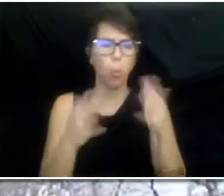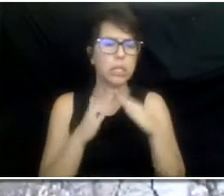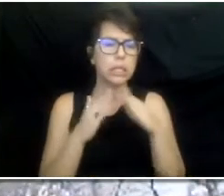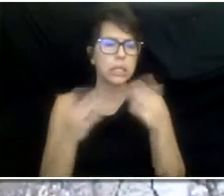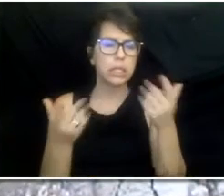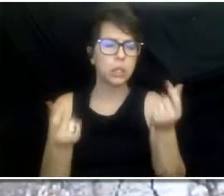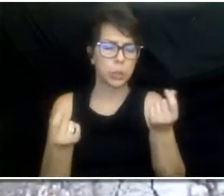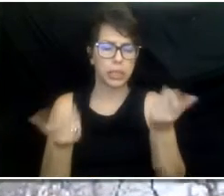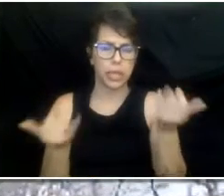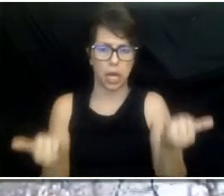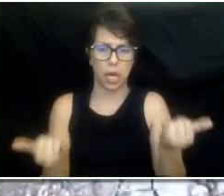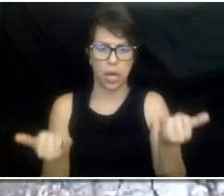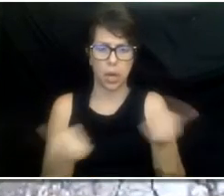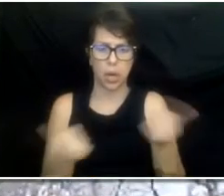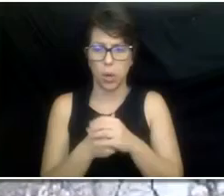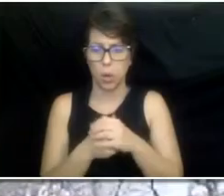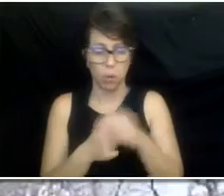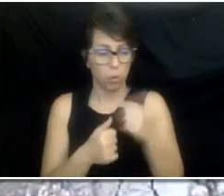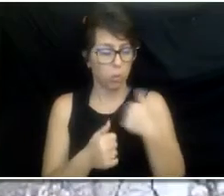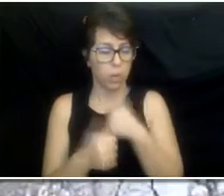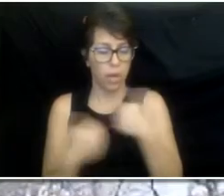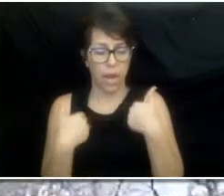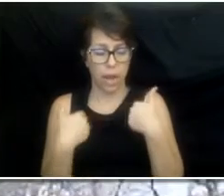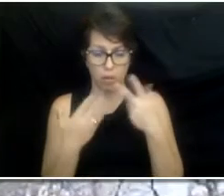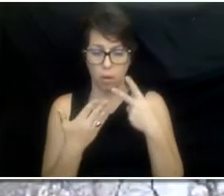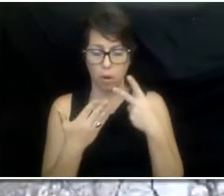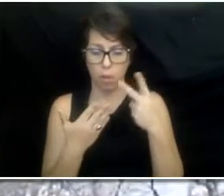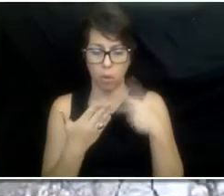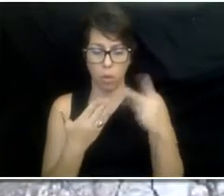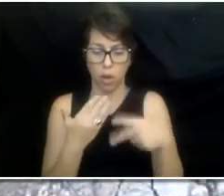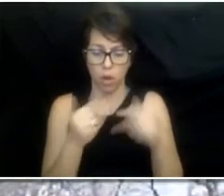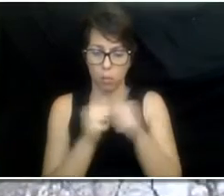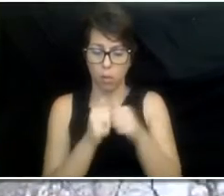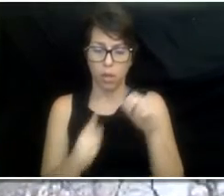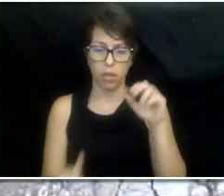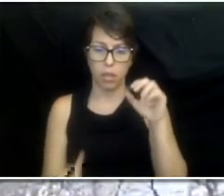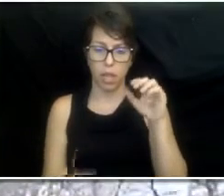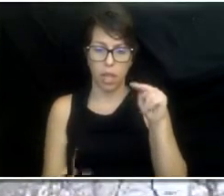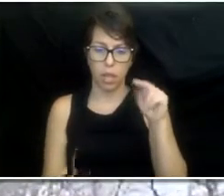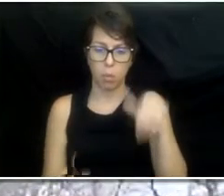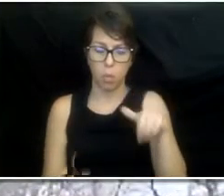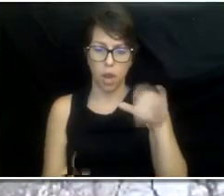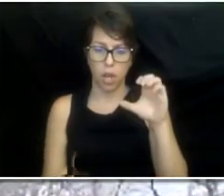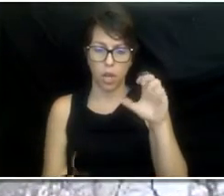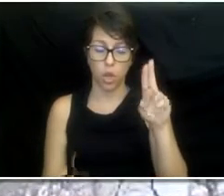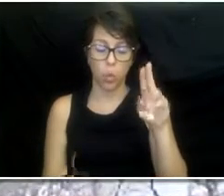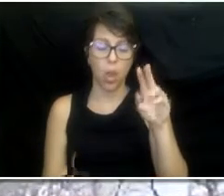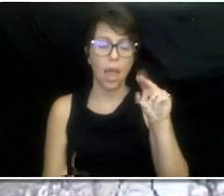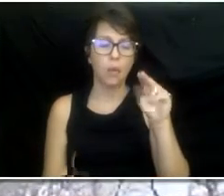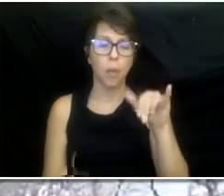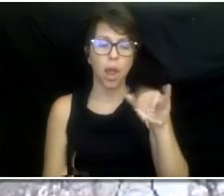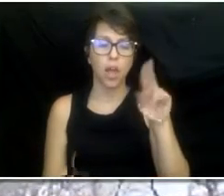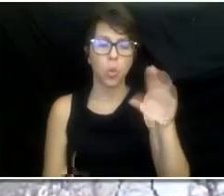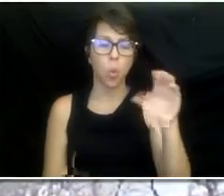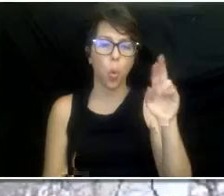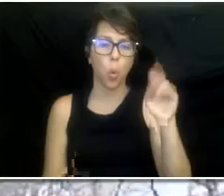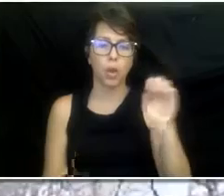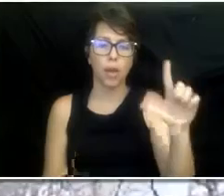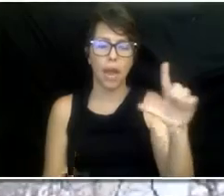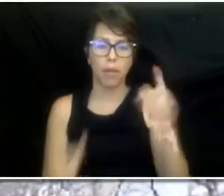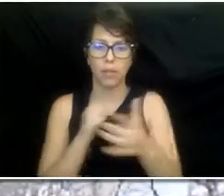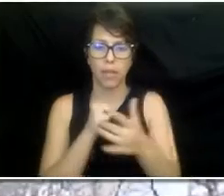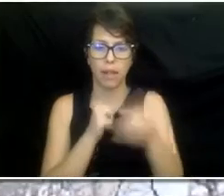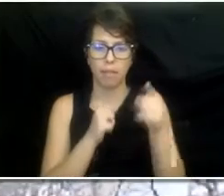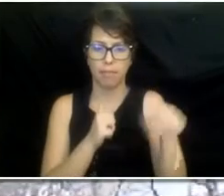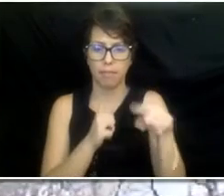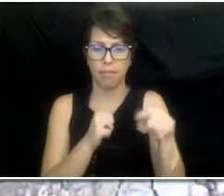be we help them figure out if there's spyware on their phones that they can take off we um help them establish new uh